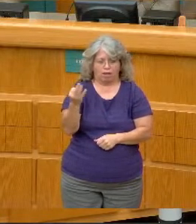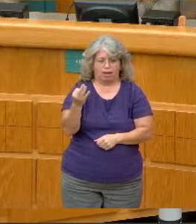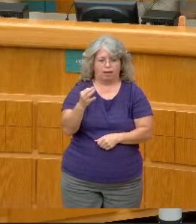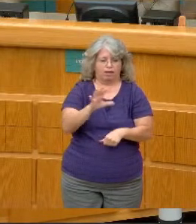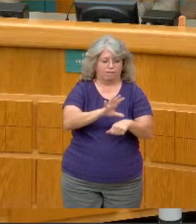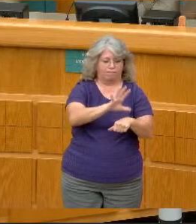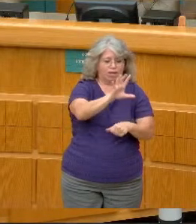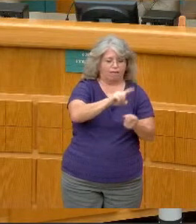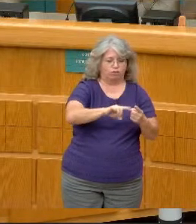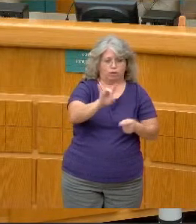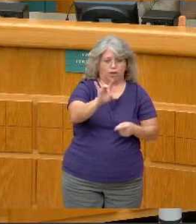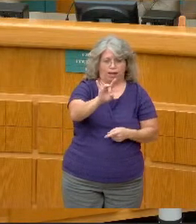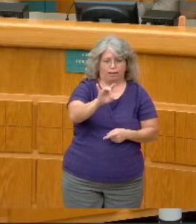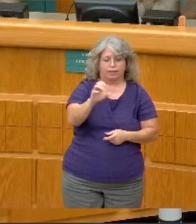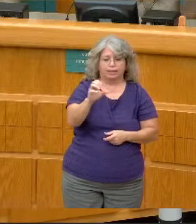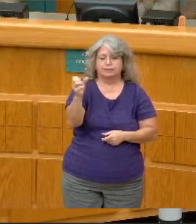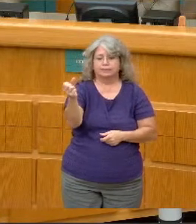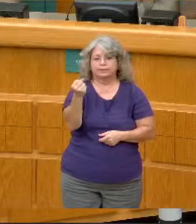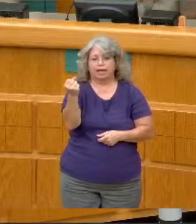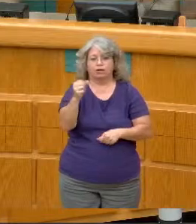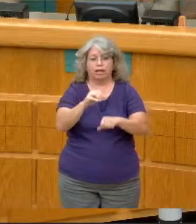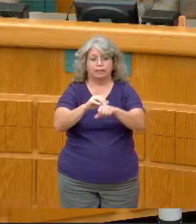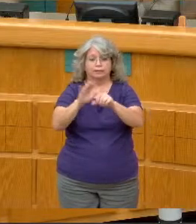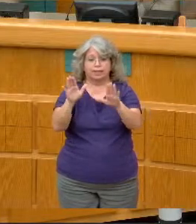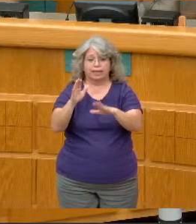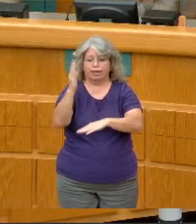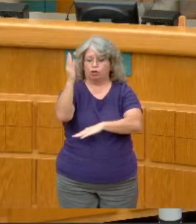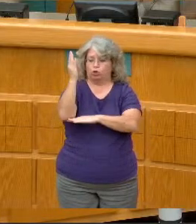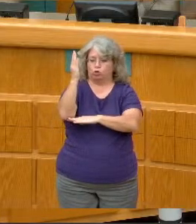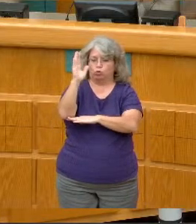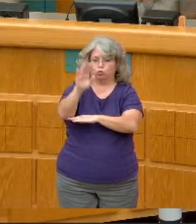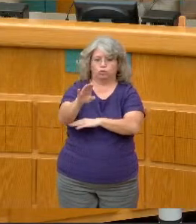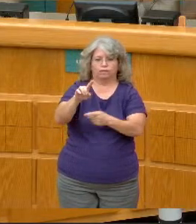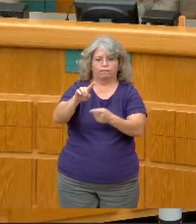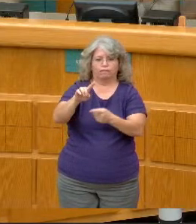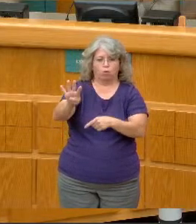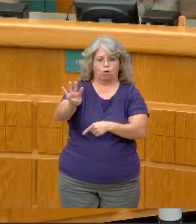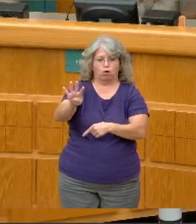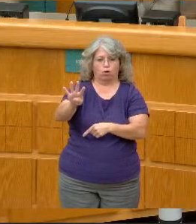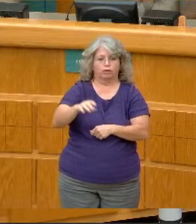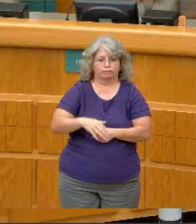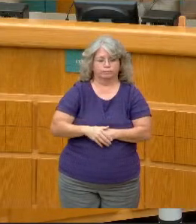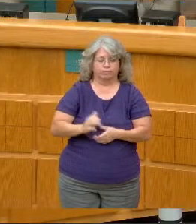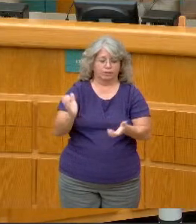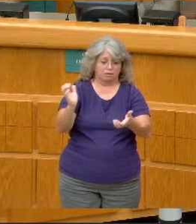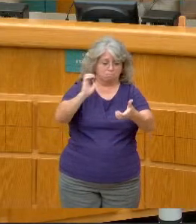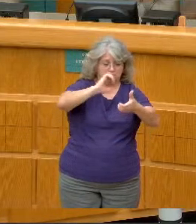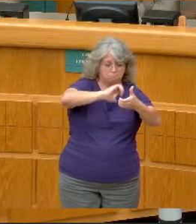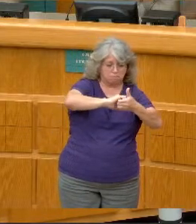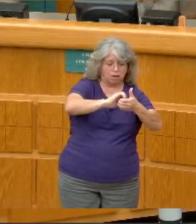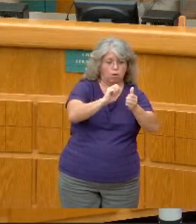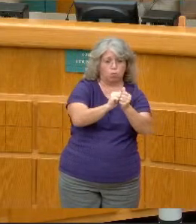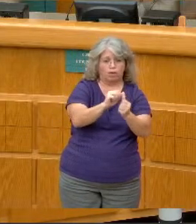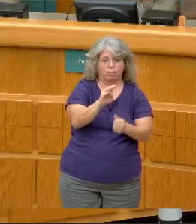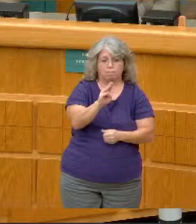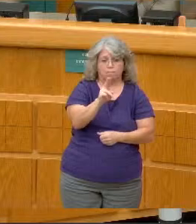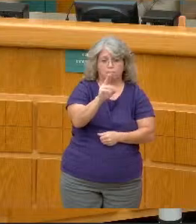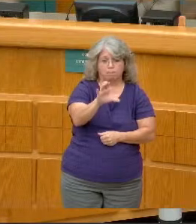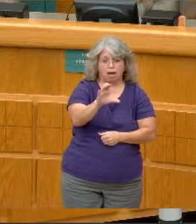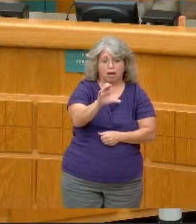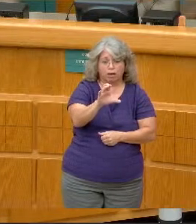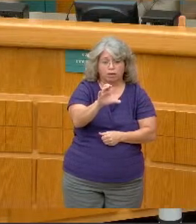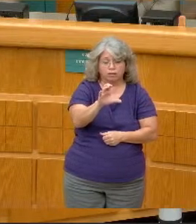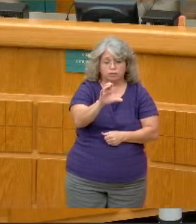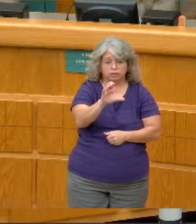through Friday from 5 p.m. to 8 p.m. and Saturdays and Sundays from noon to 4 p.m. We're in partnership